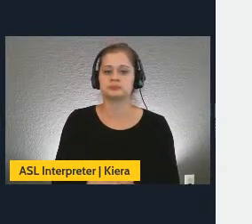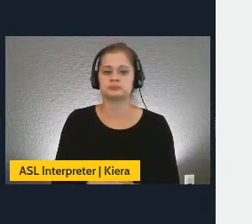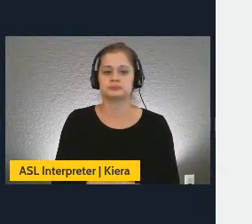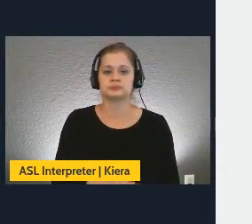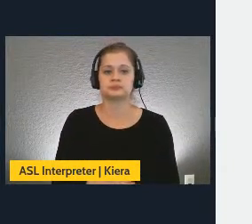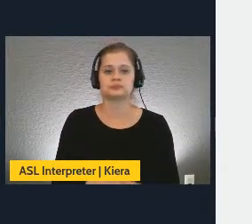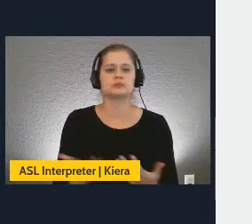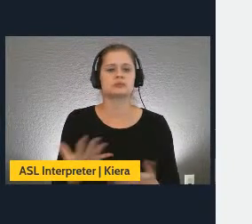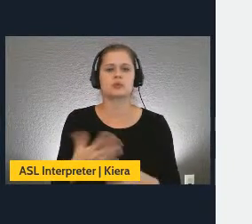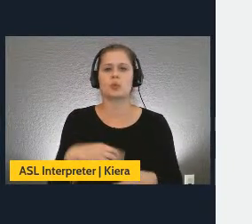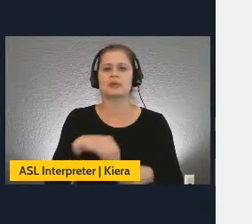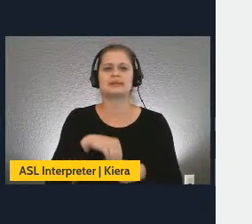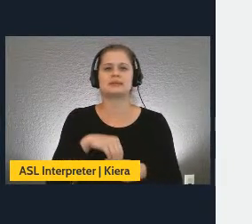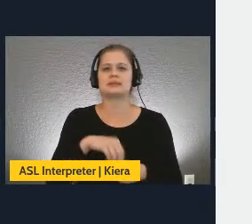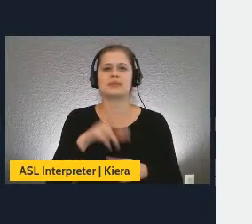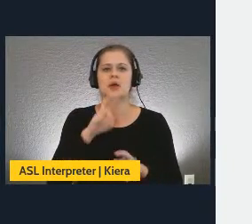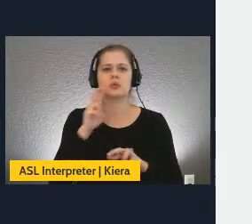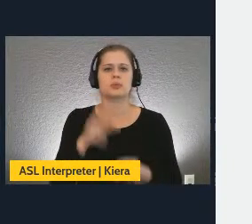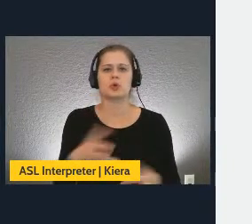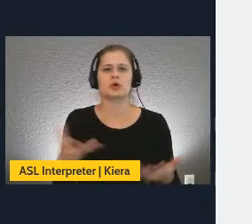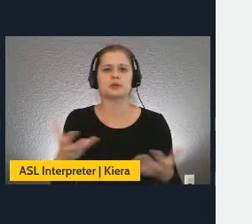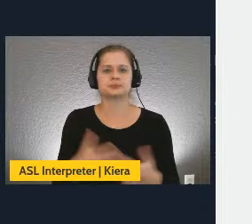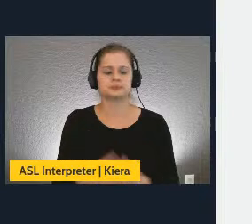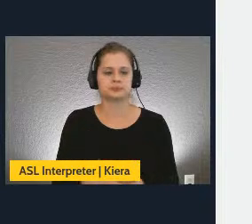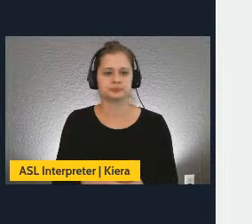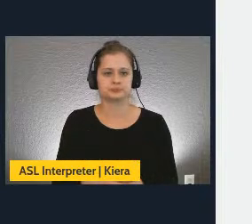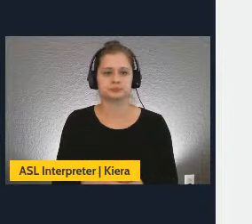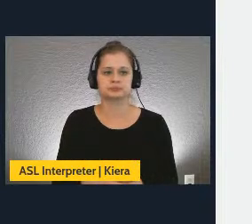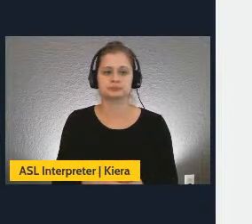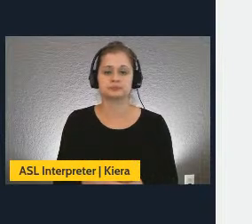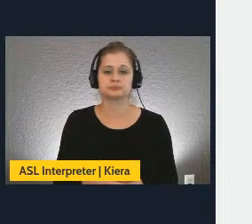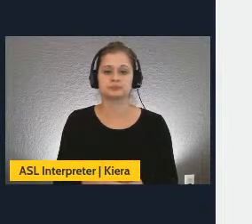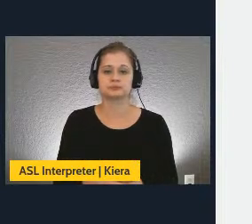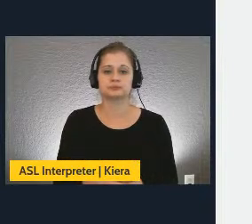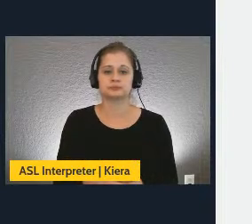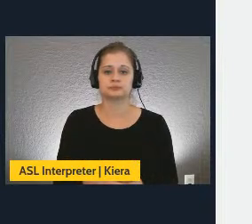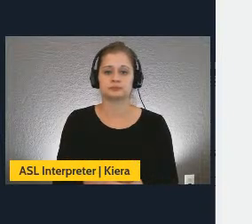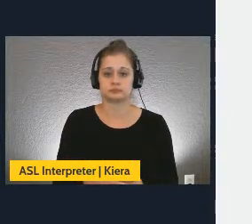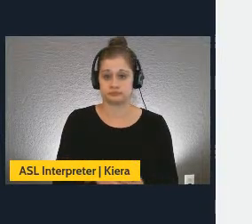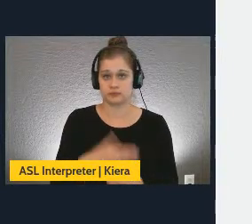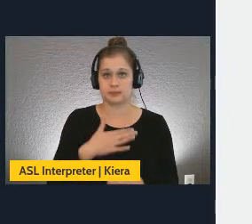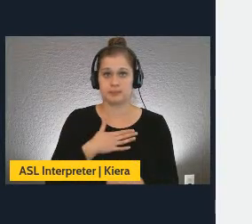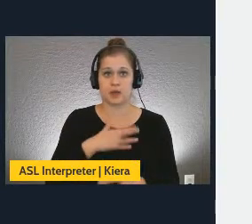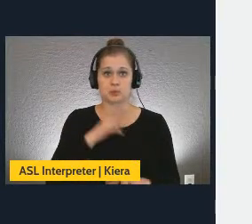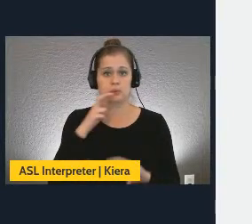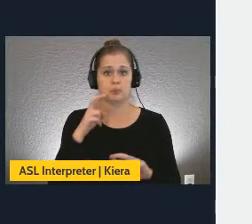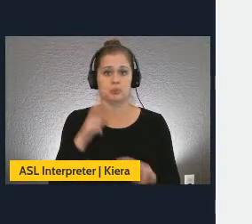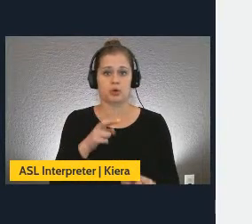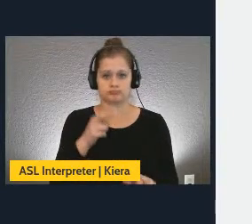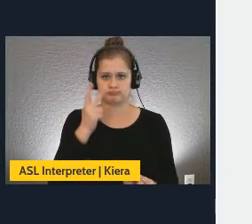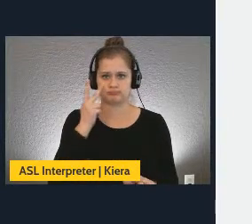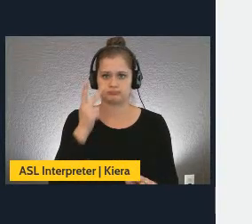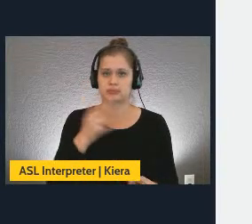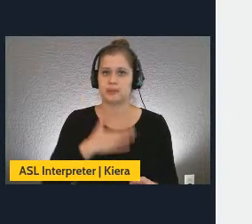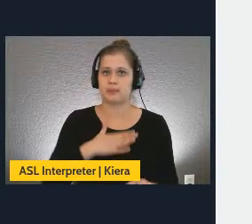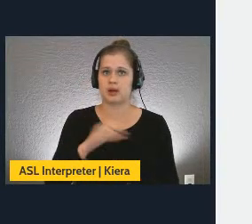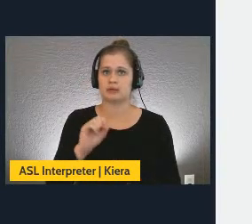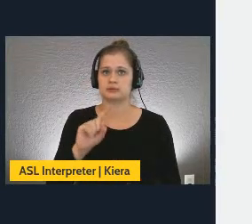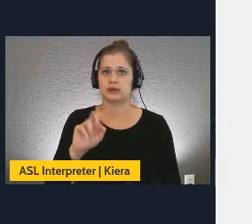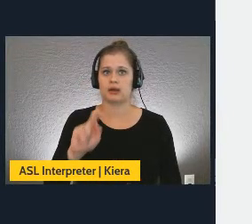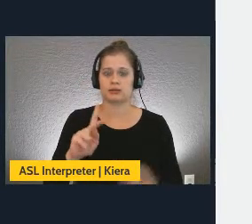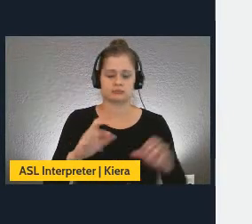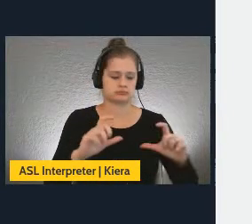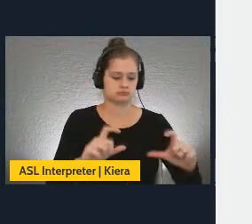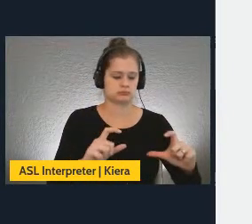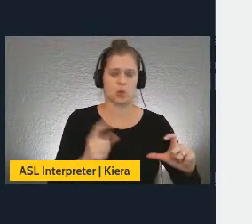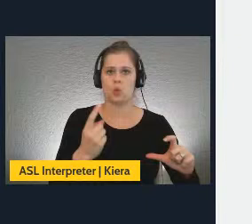in the report? So in this report, you can see in my stack, I had 1 resource defined that you could see here,